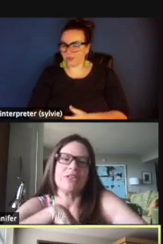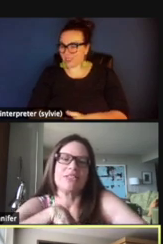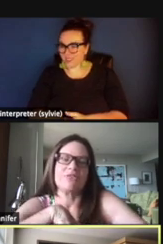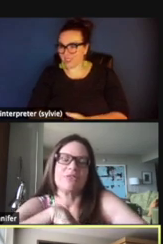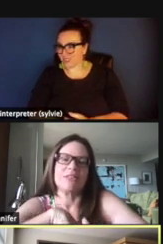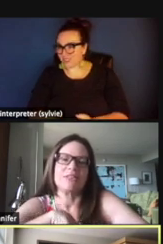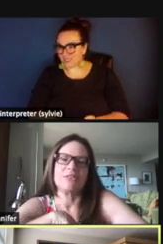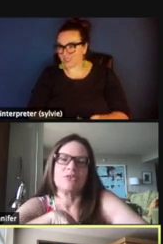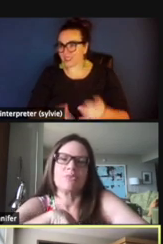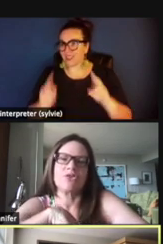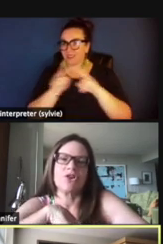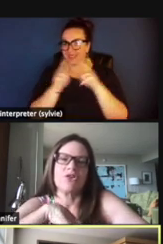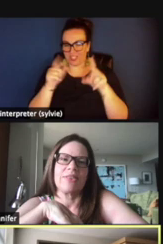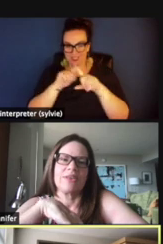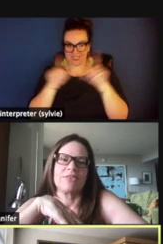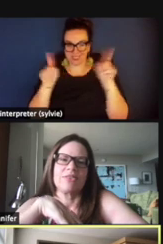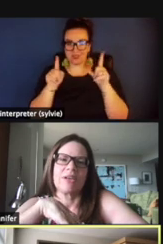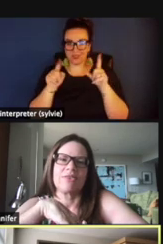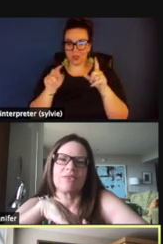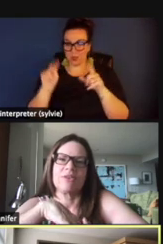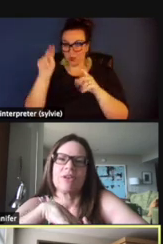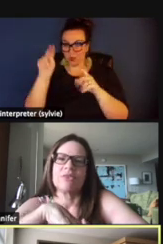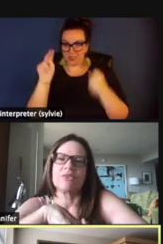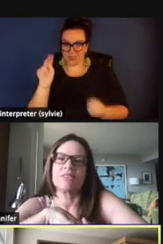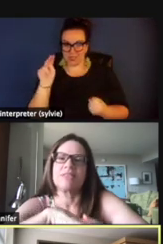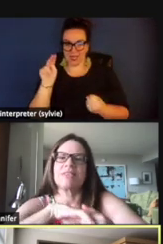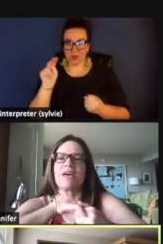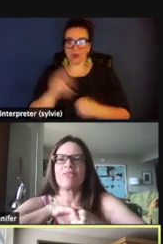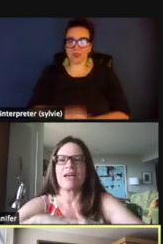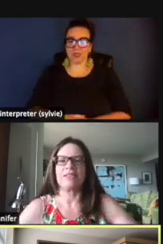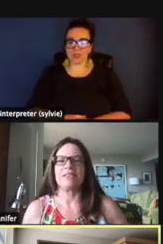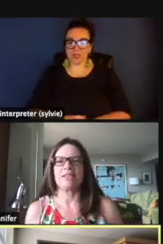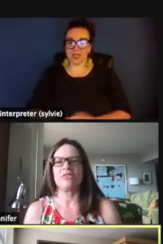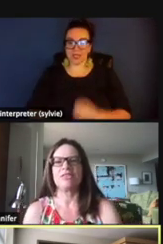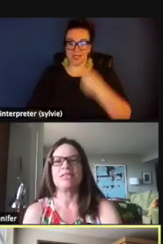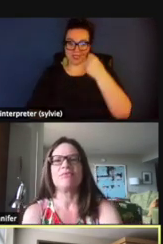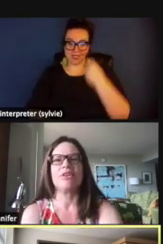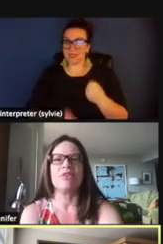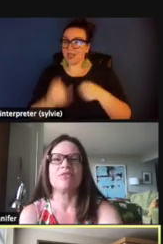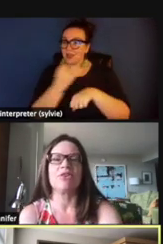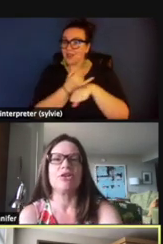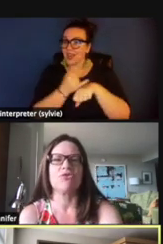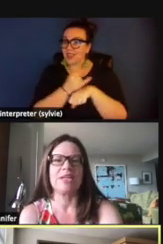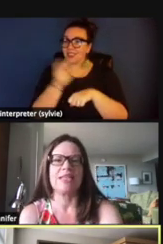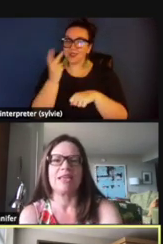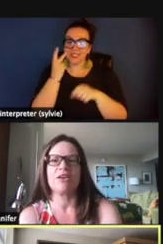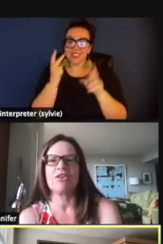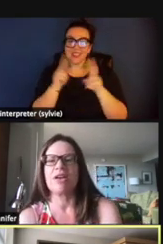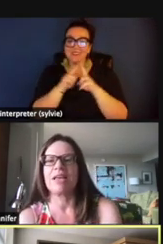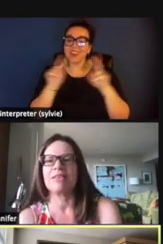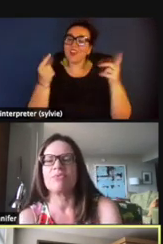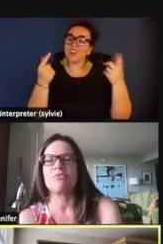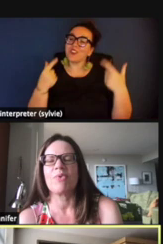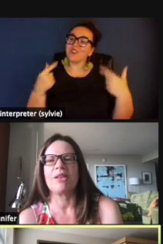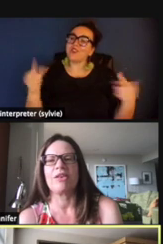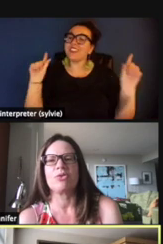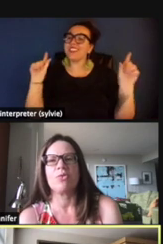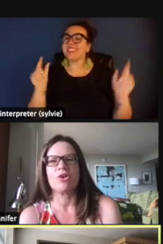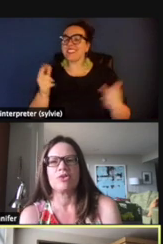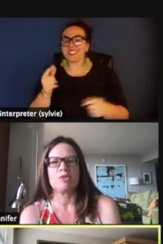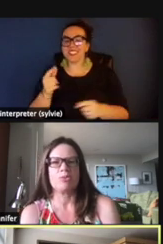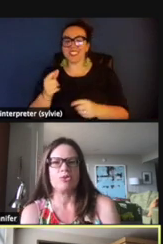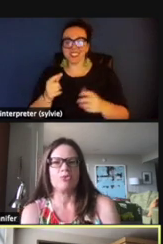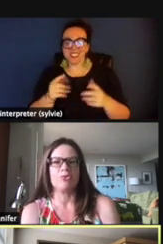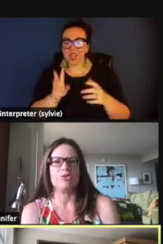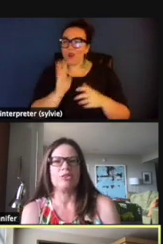they're very different. So we'll start, I think, on the South. So this is the South Island, and you can see it's very green there, and right along the